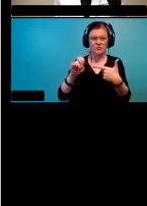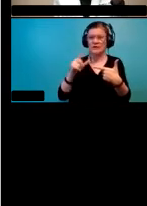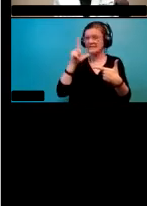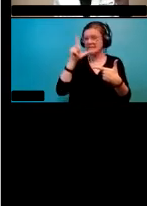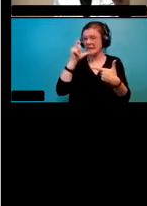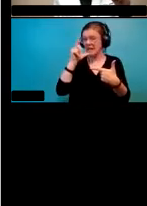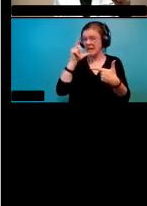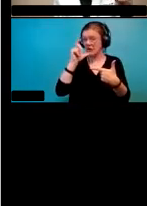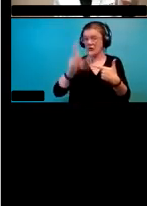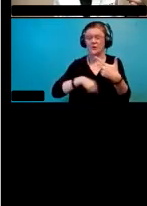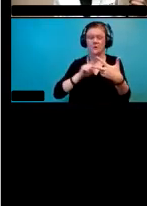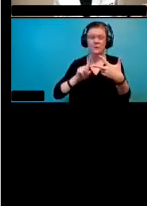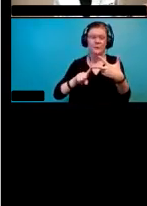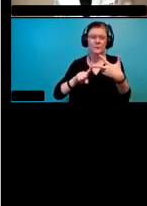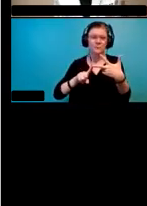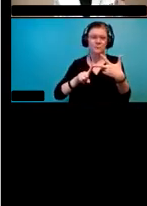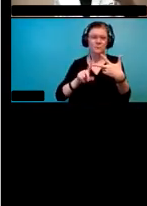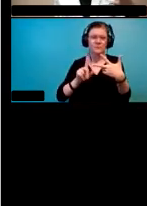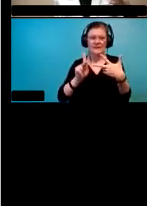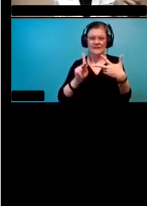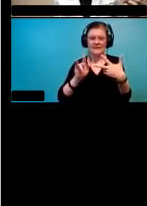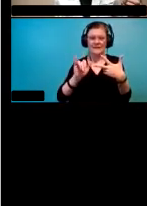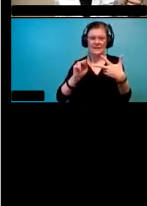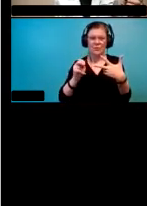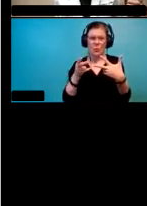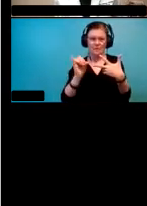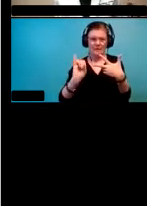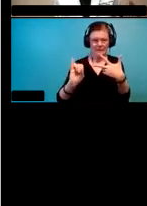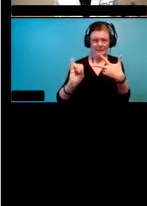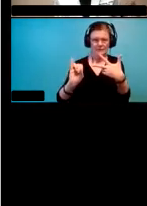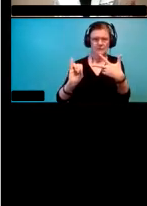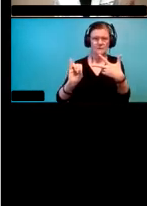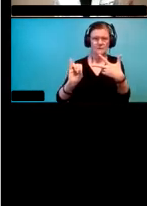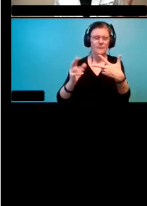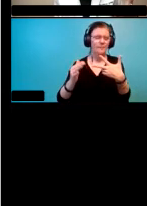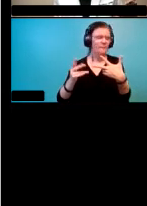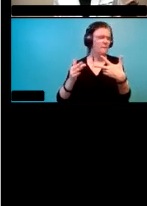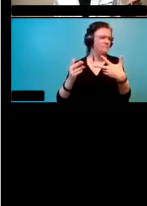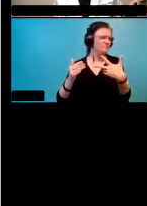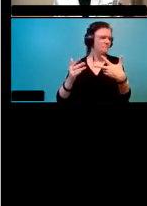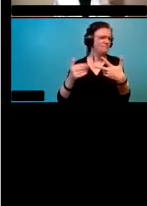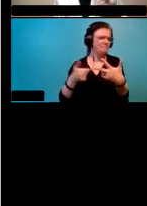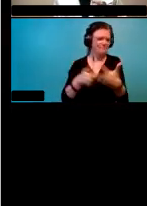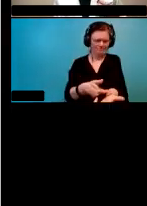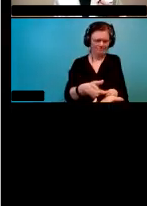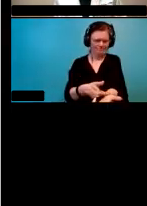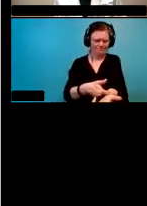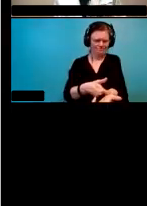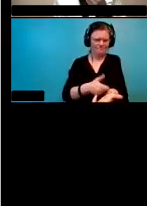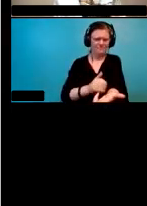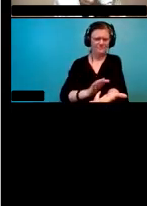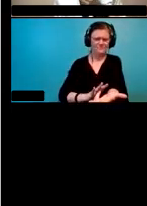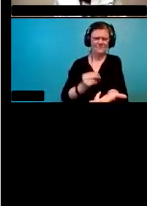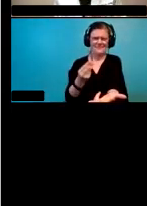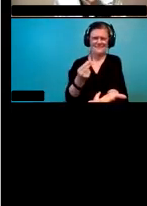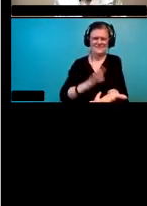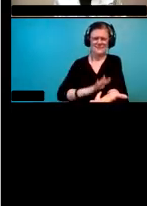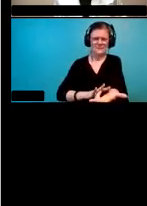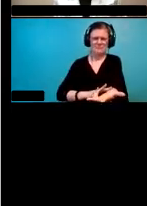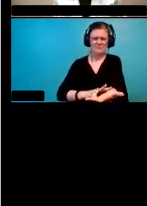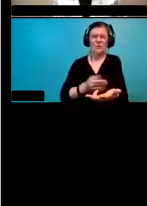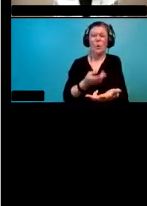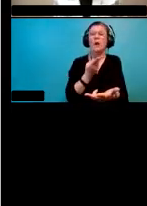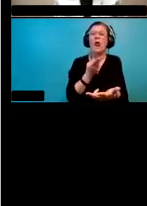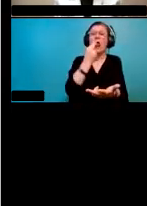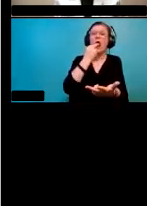inhaler, and Kenobi, which is a sublingual film. So it's just a film you put on